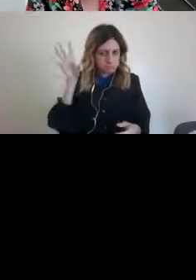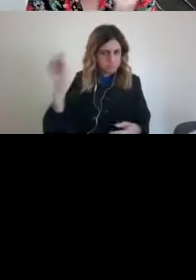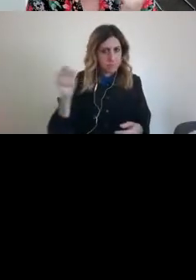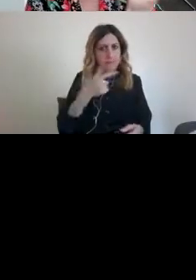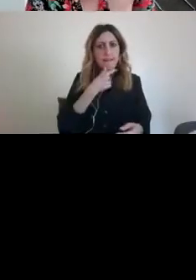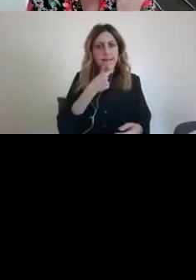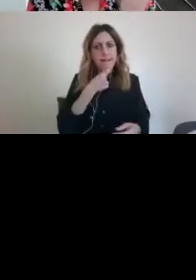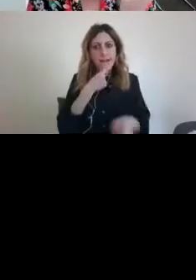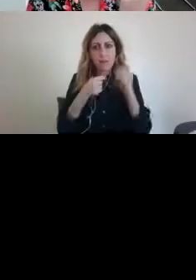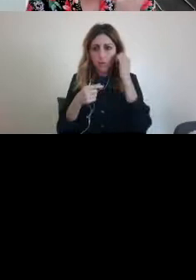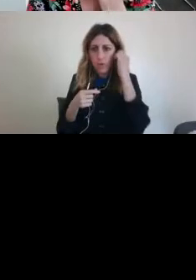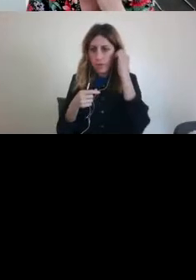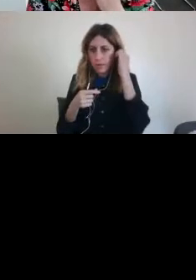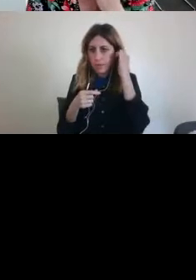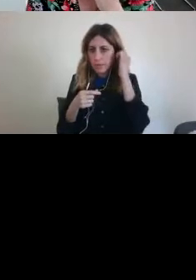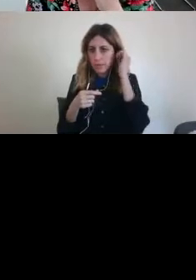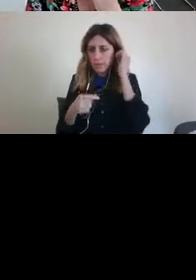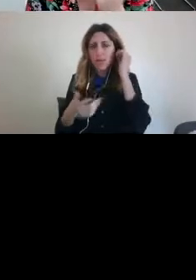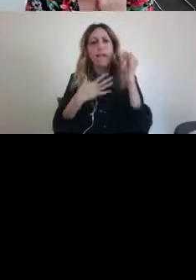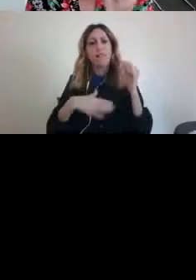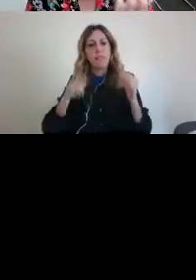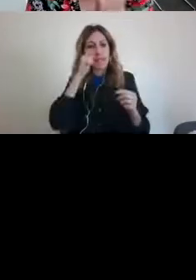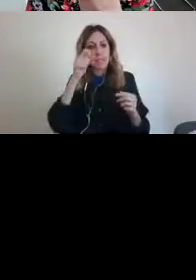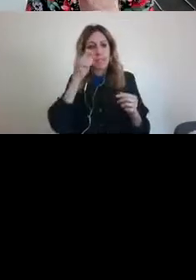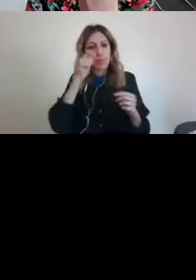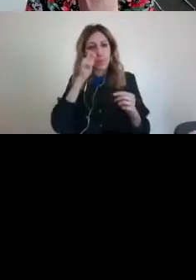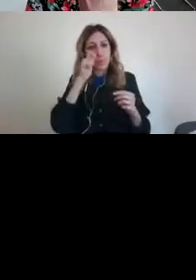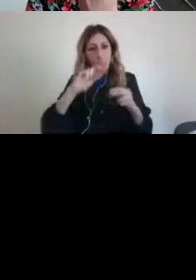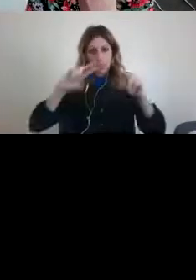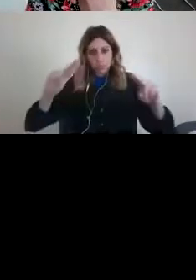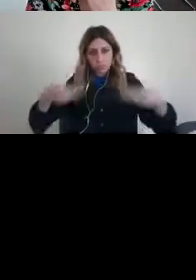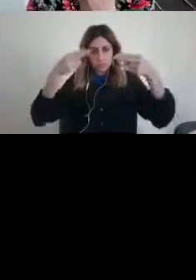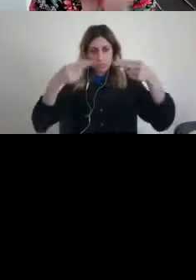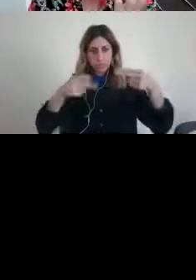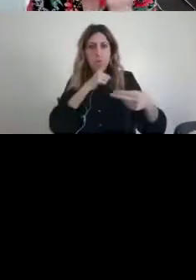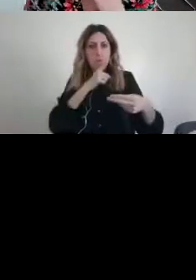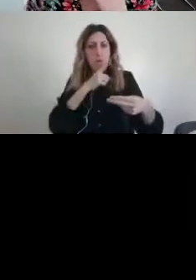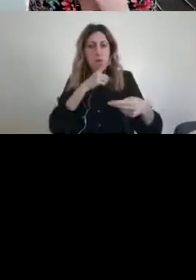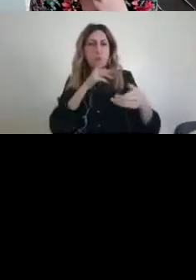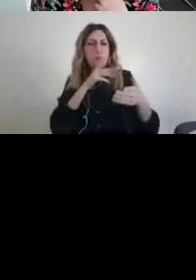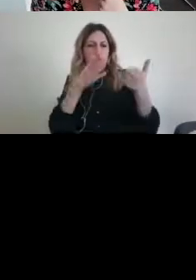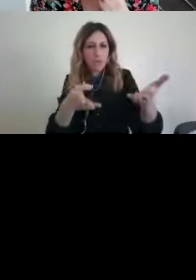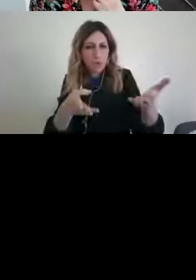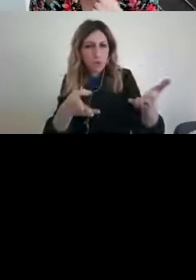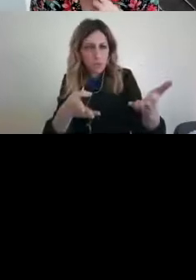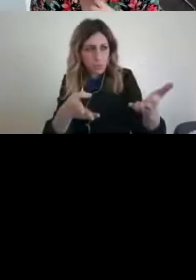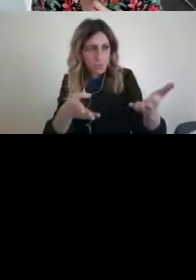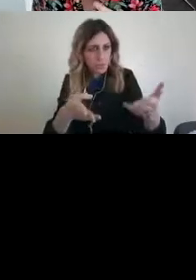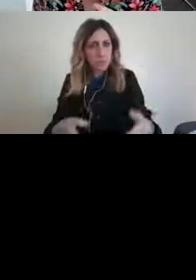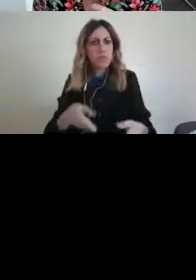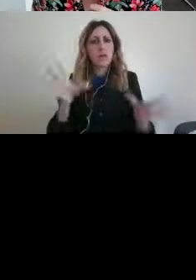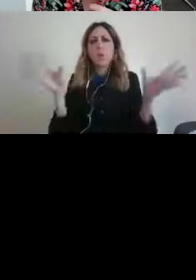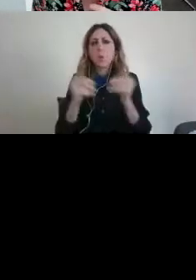to display your website in a knowledge panel like this. This is what it can look like for a person or a company. And that's a really nice way